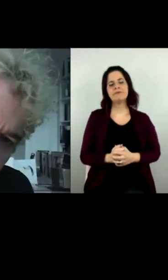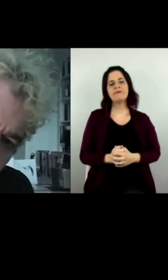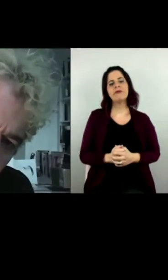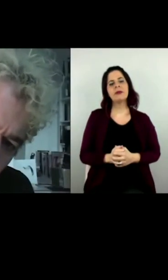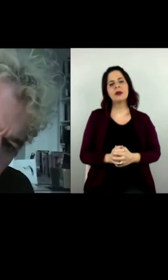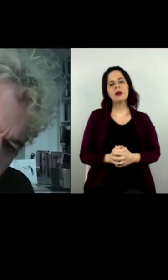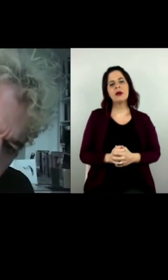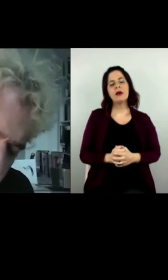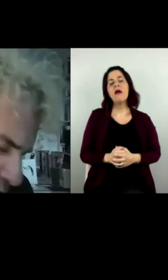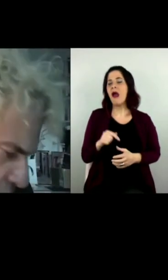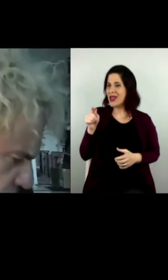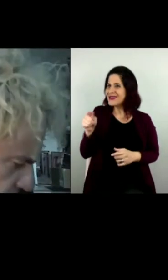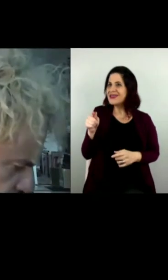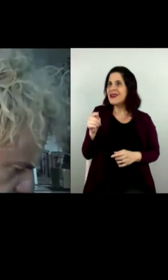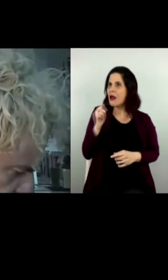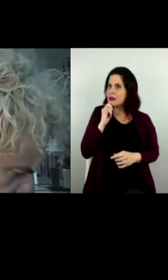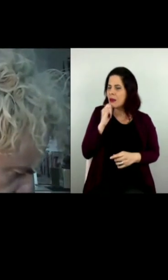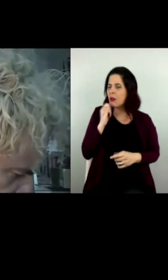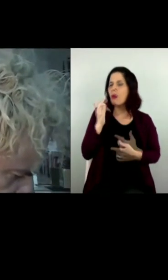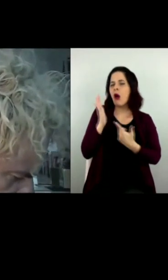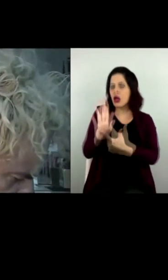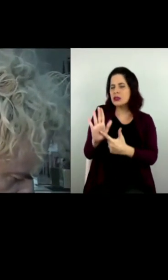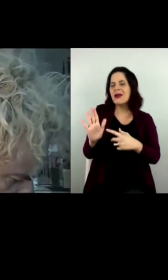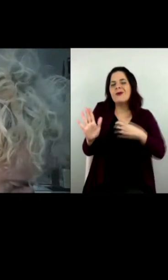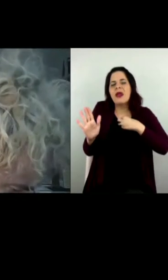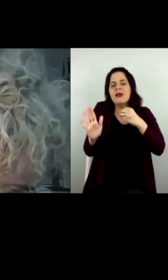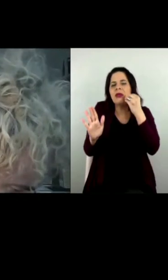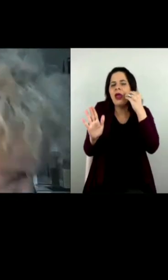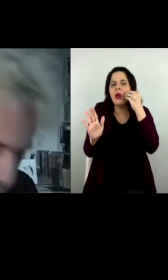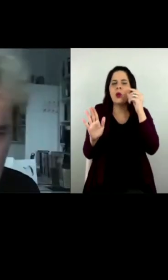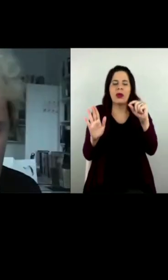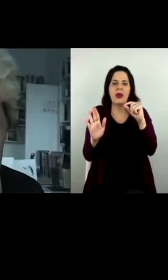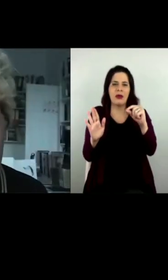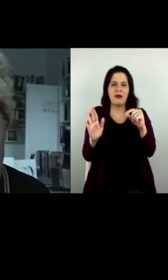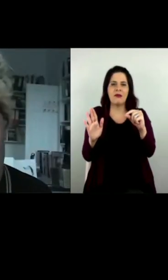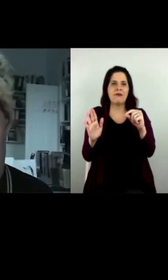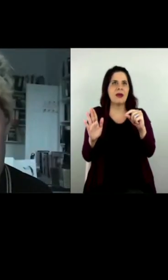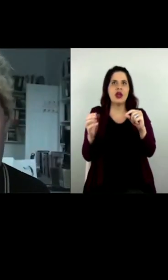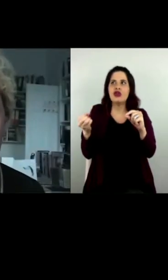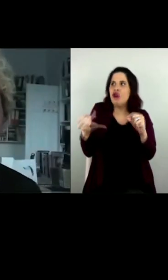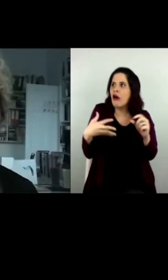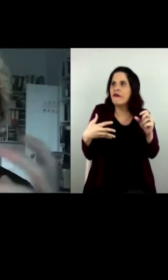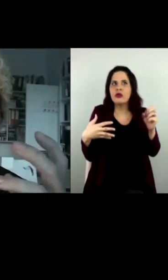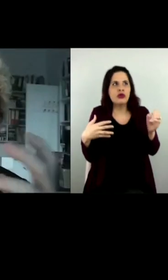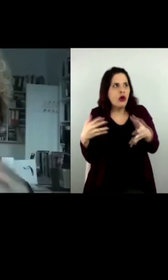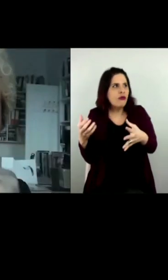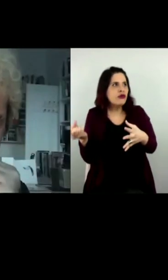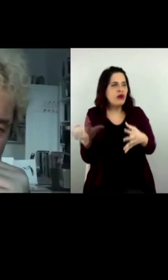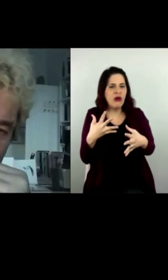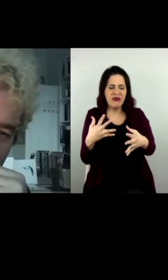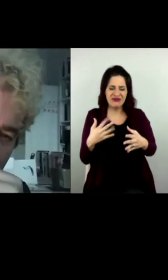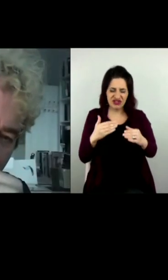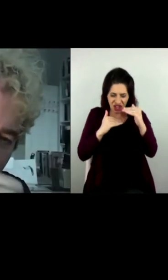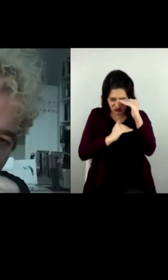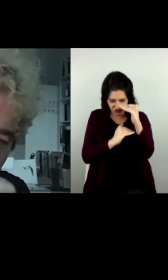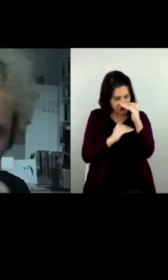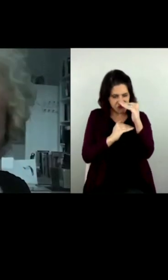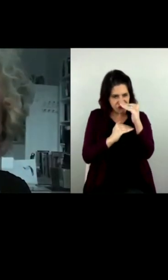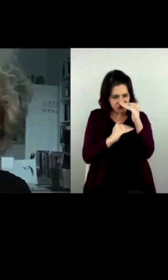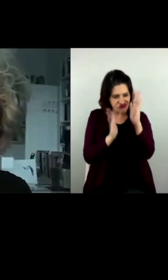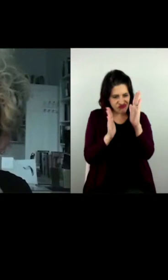stretch myself, you know, and try to, you know, come up with new ways for me to film things.